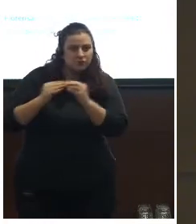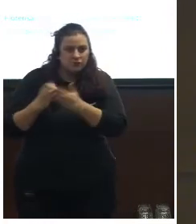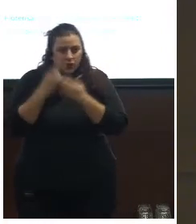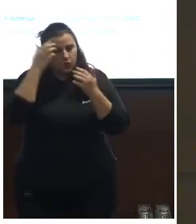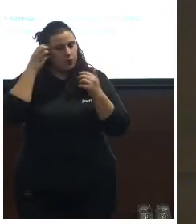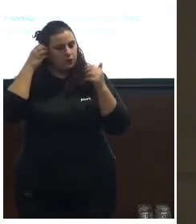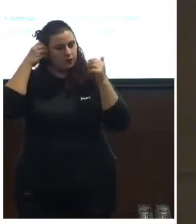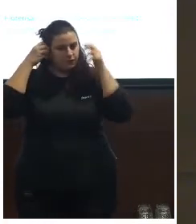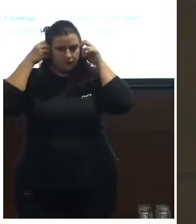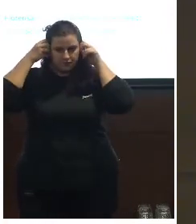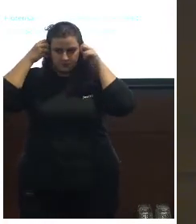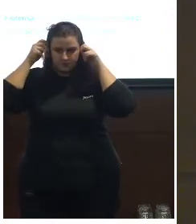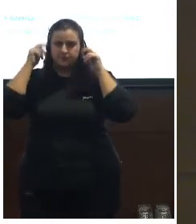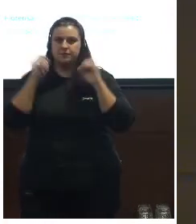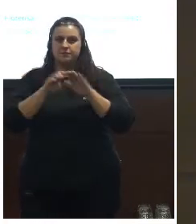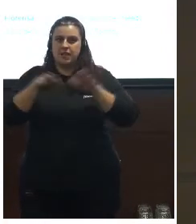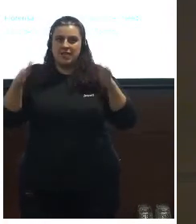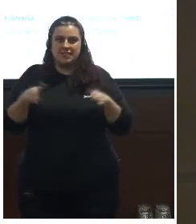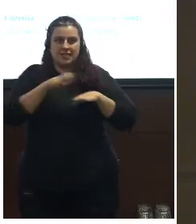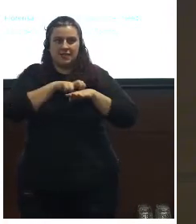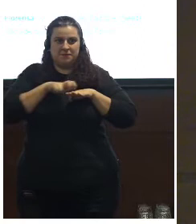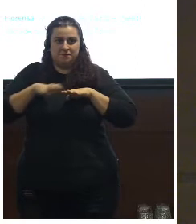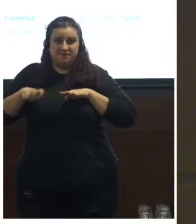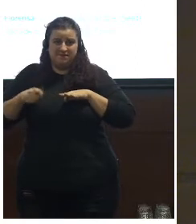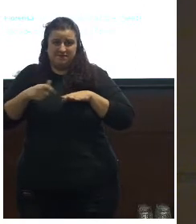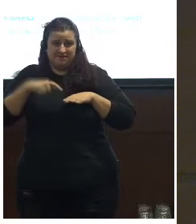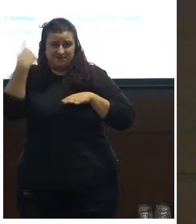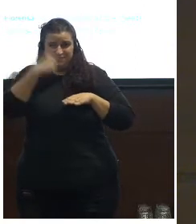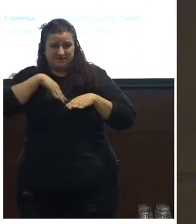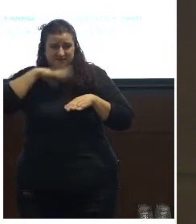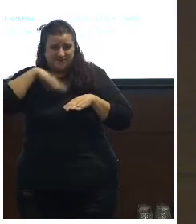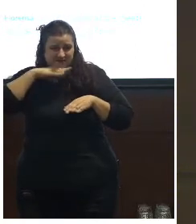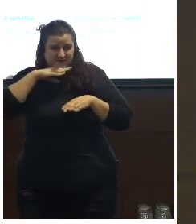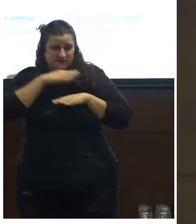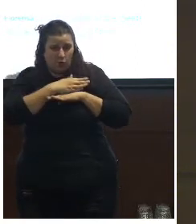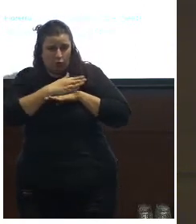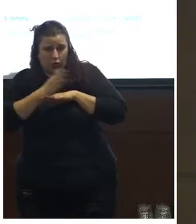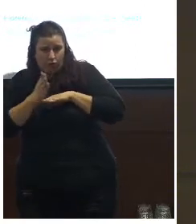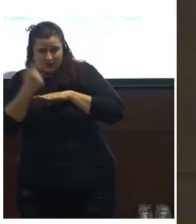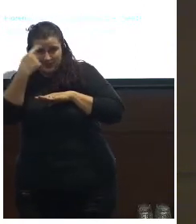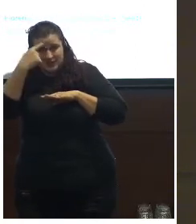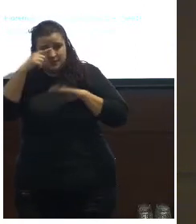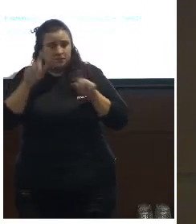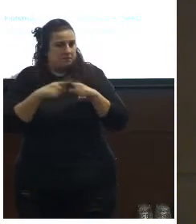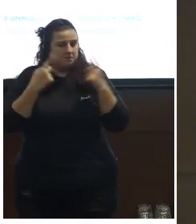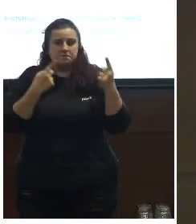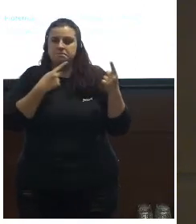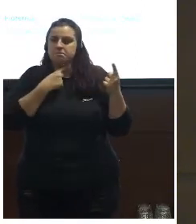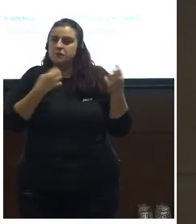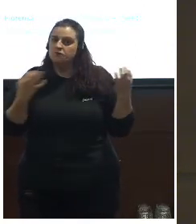bit tired in the end of the afternoon. But I like it that we and that Predev brought everyone